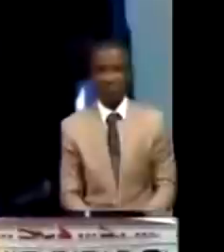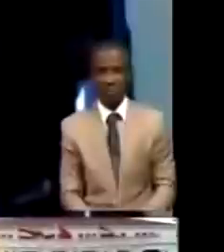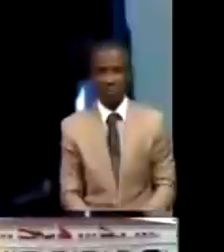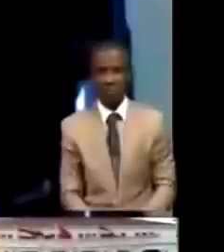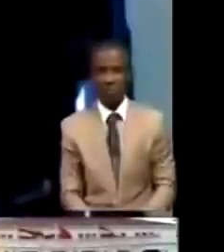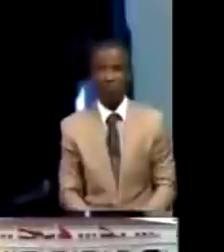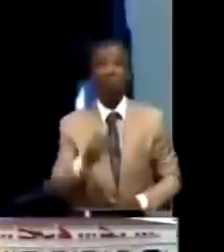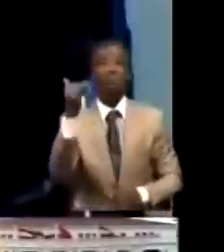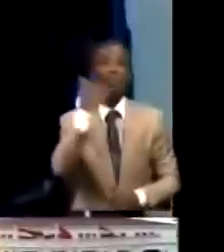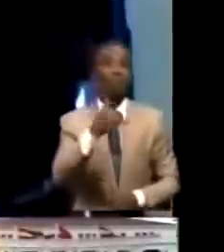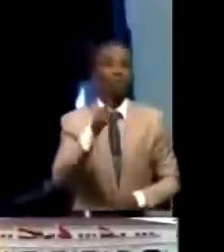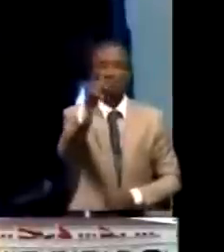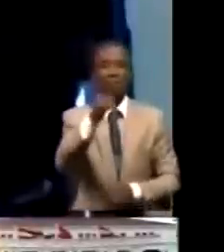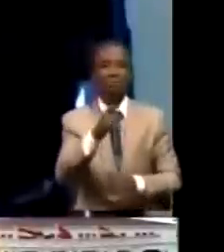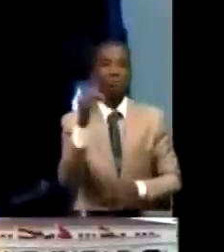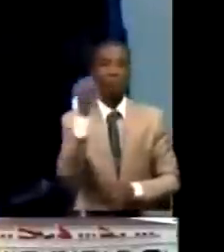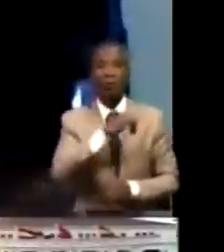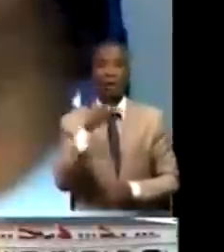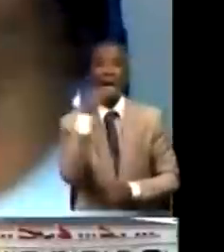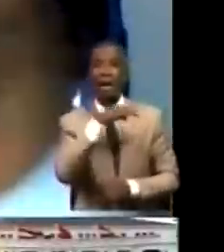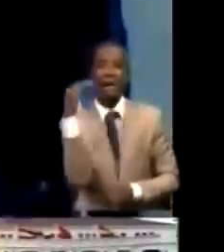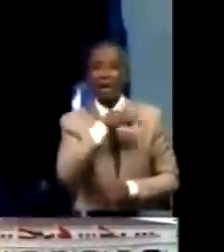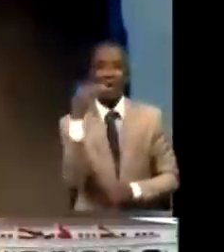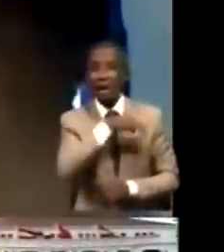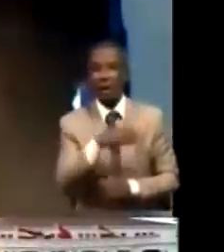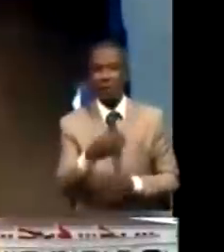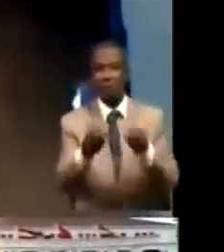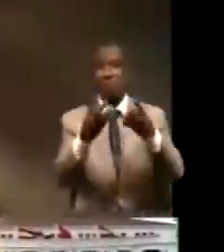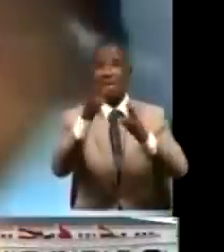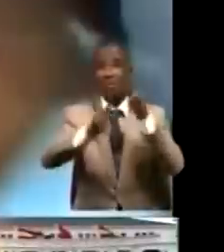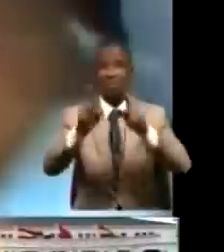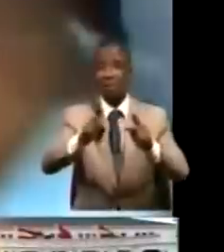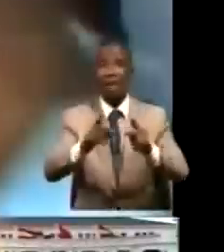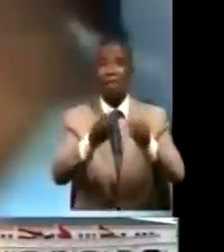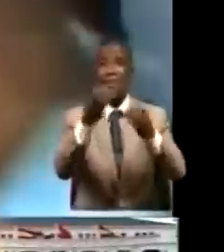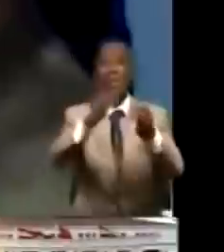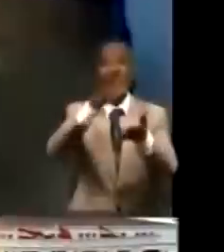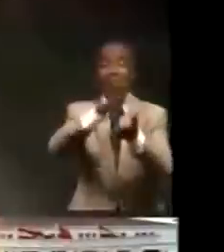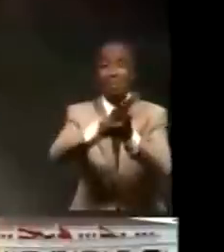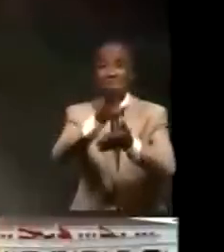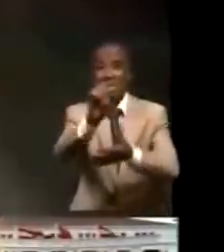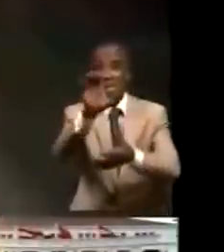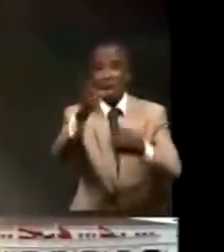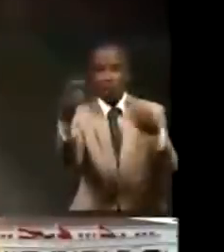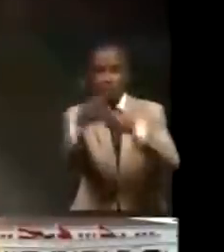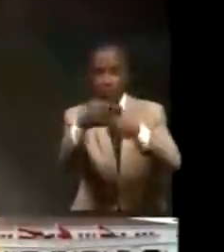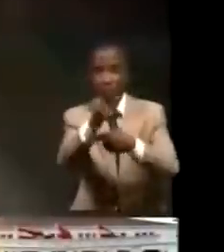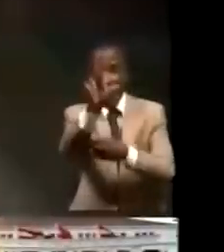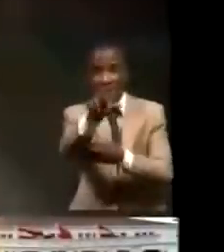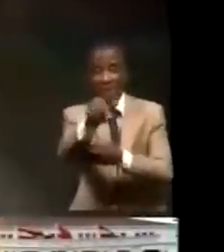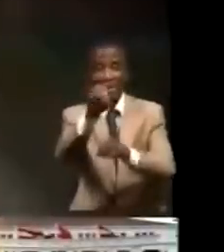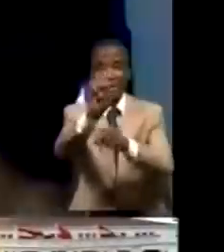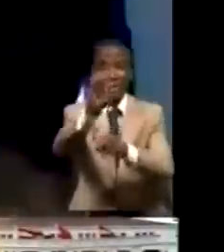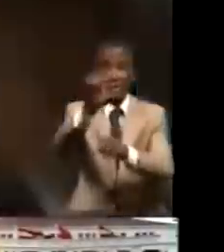That is incorrect. That is incorrect. Because on many occasions in the strong room, even the EC itself and